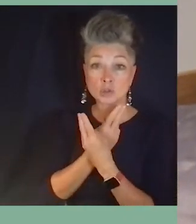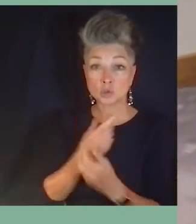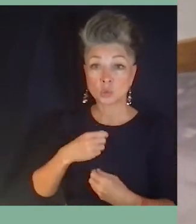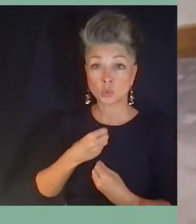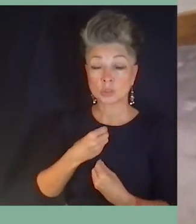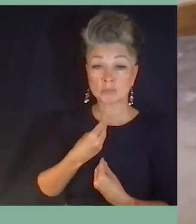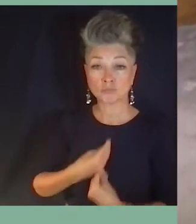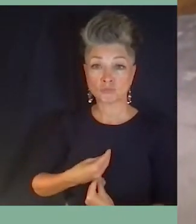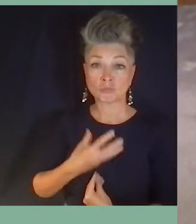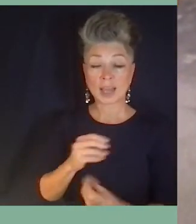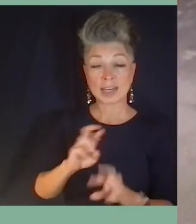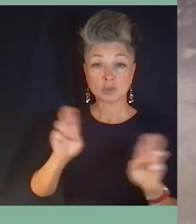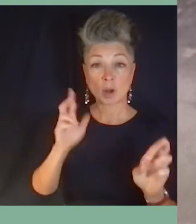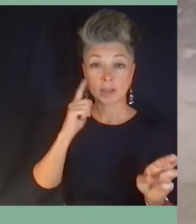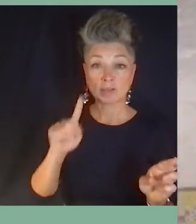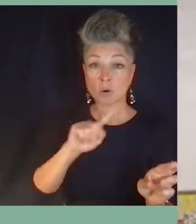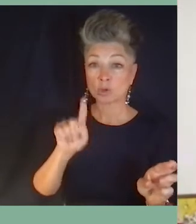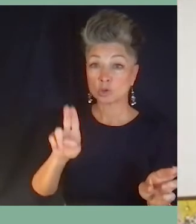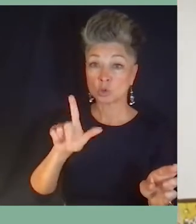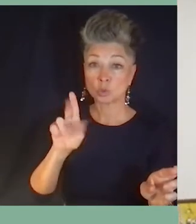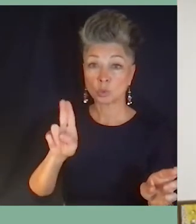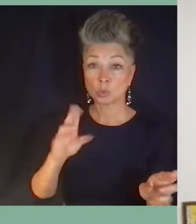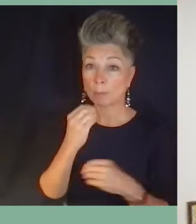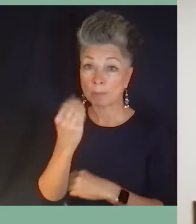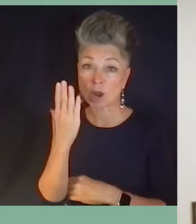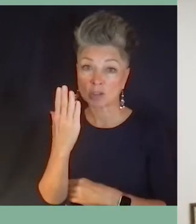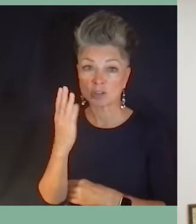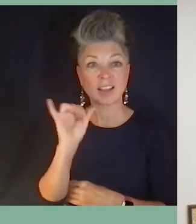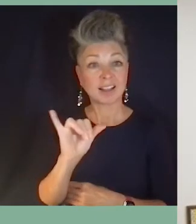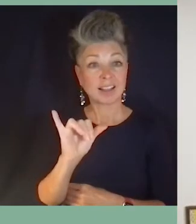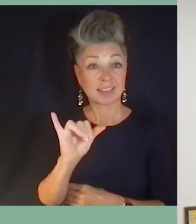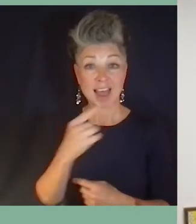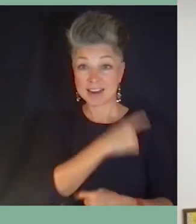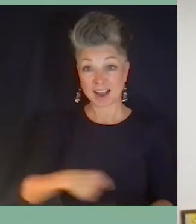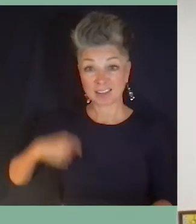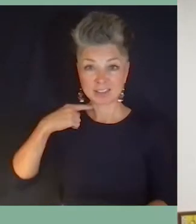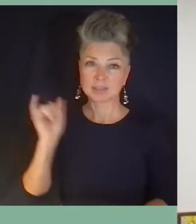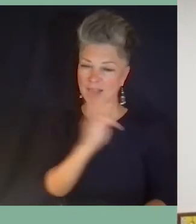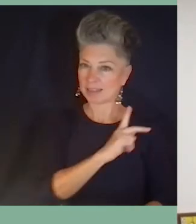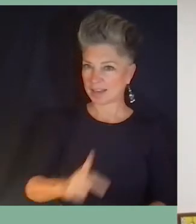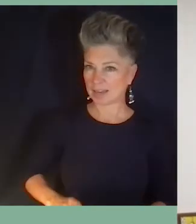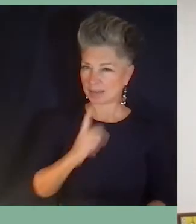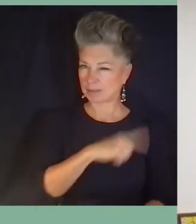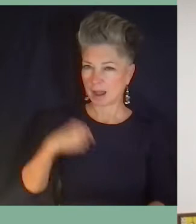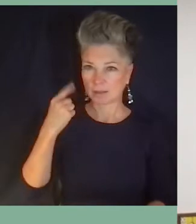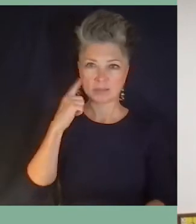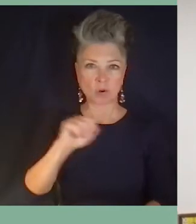he's also ready for the Zulu brunch. That necklace, that's like the king necklace for the Zulu tribe.